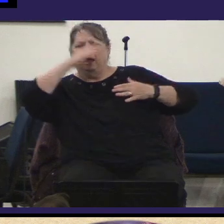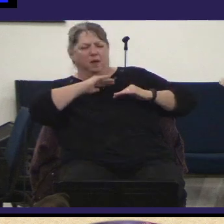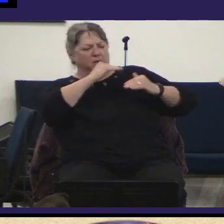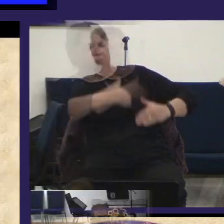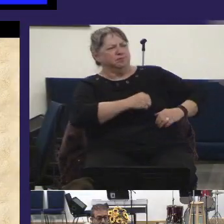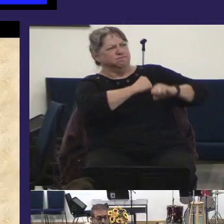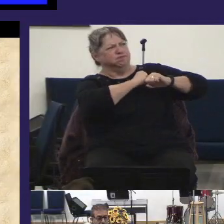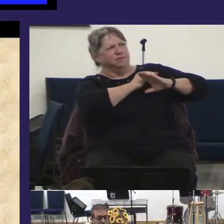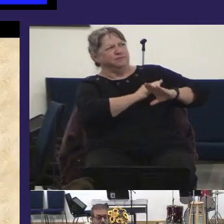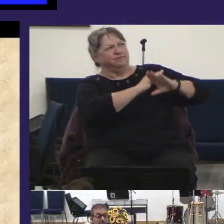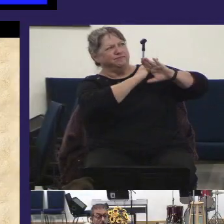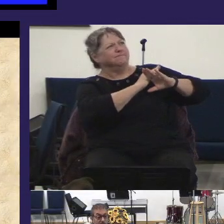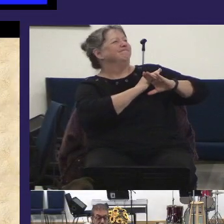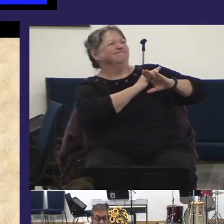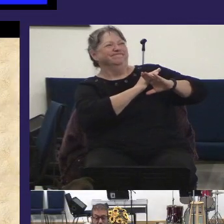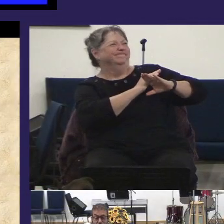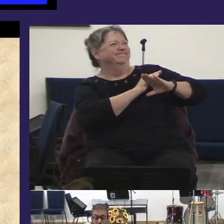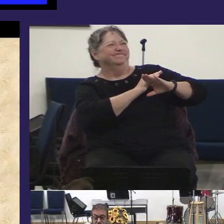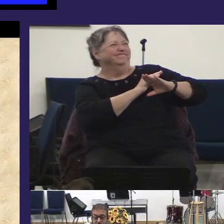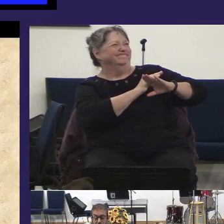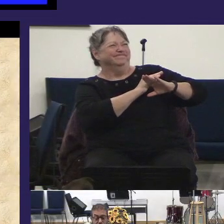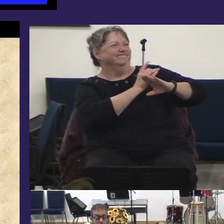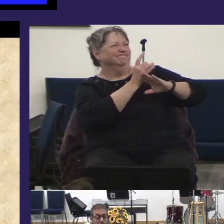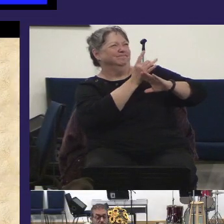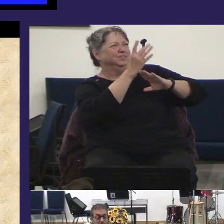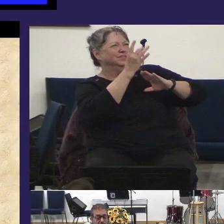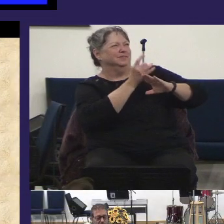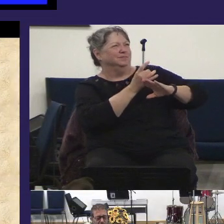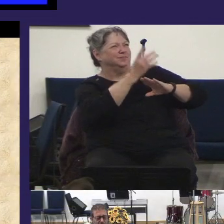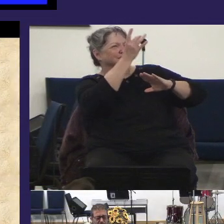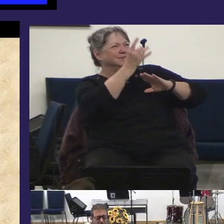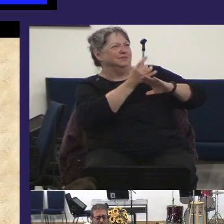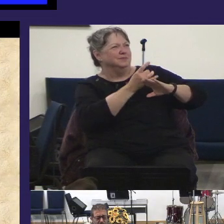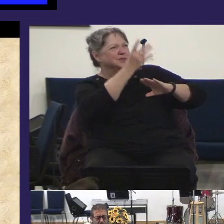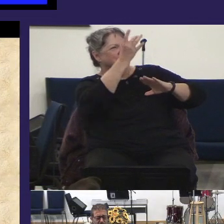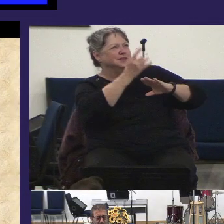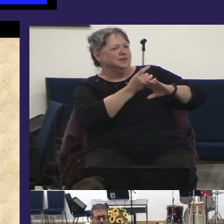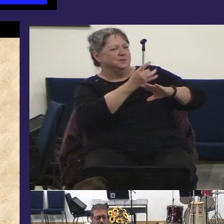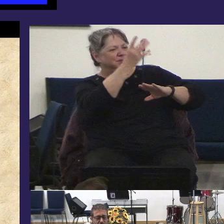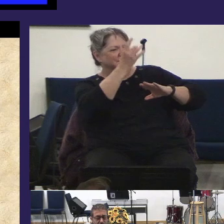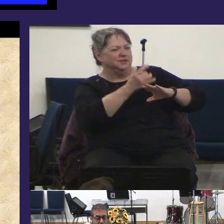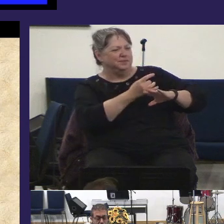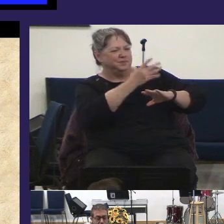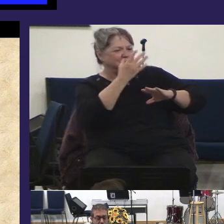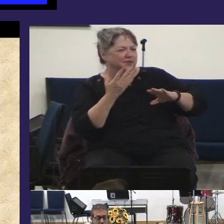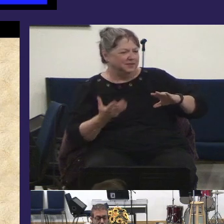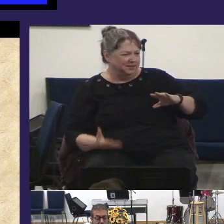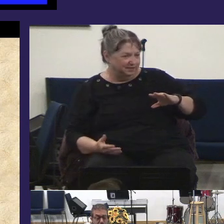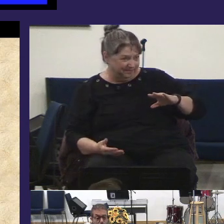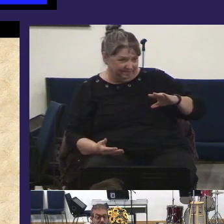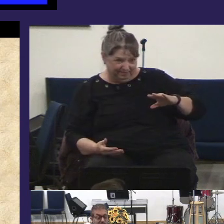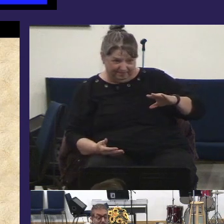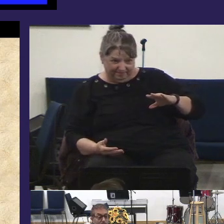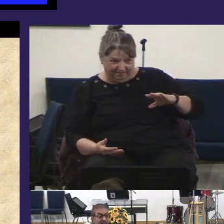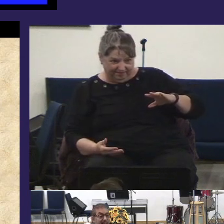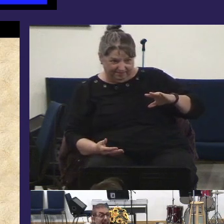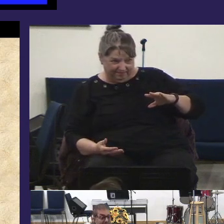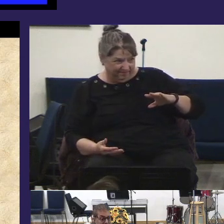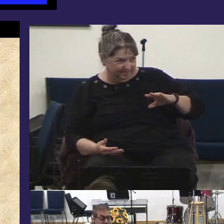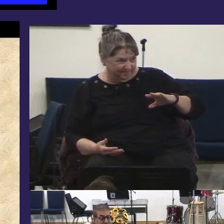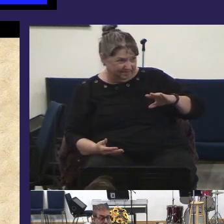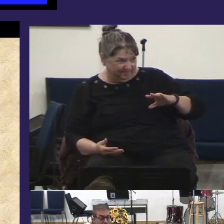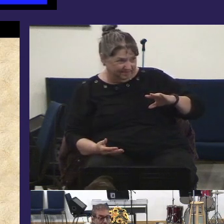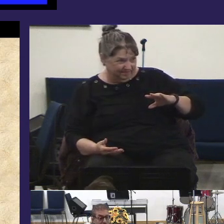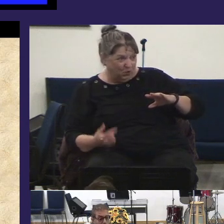withstand these forces of evil mentioned in Romans, in Ephesians chapter 6, verse 12, that we can withstand, we